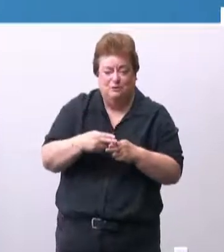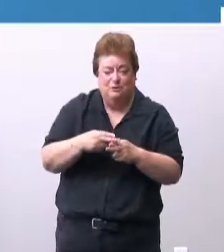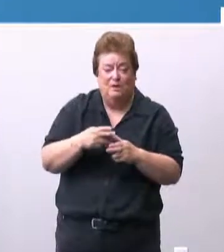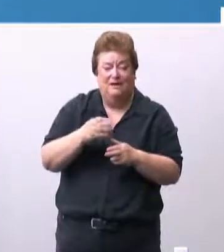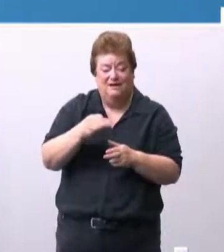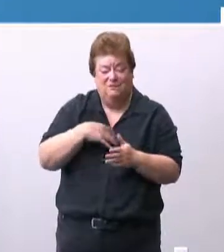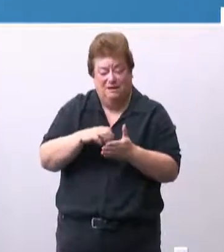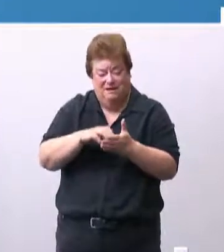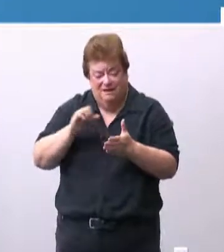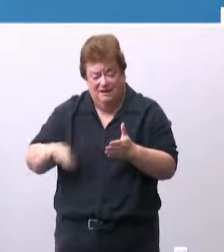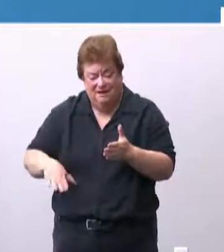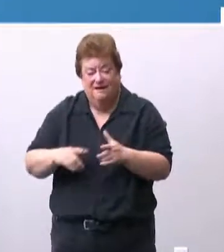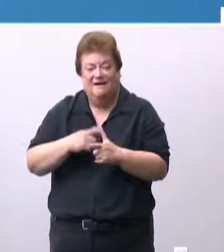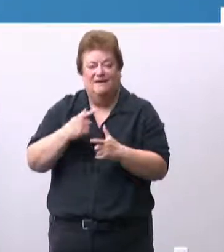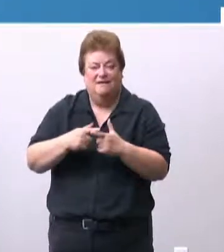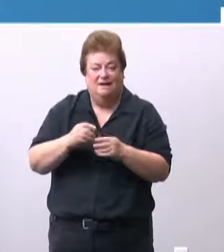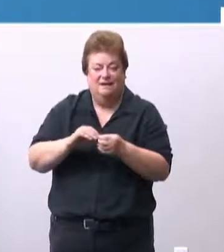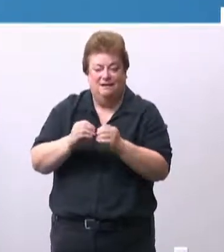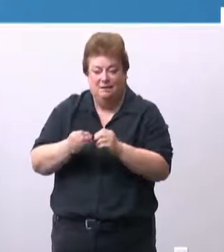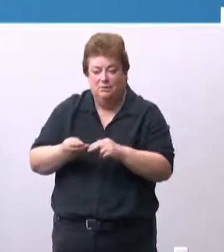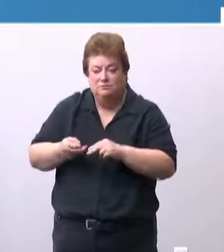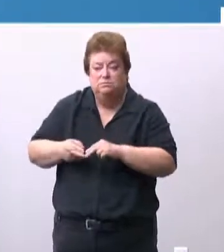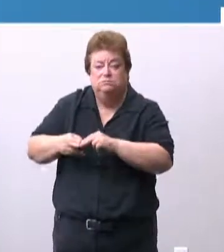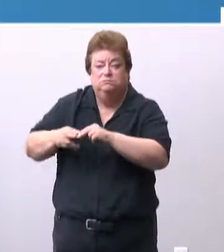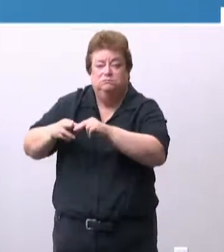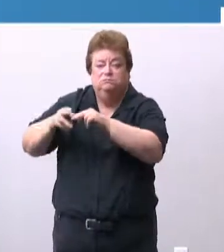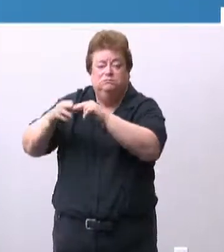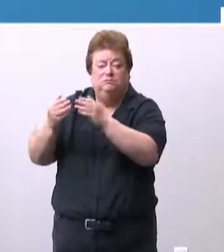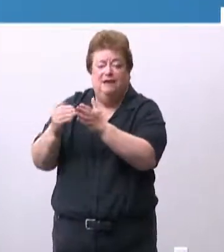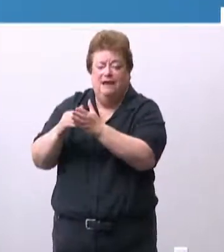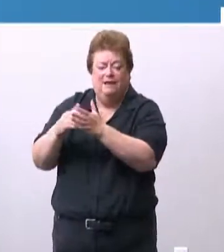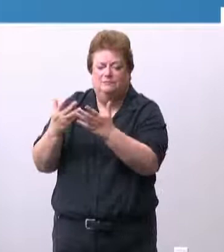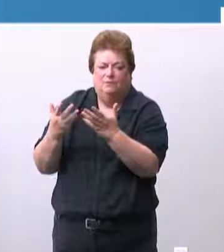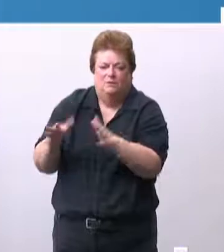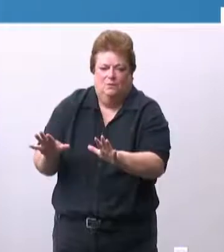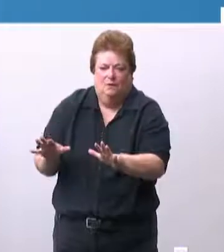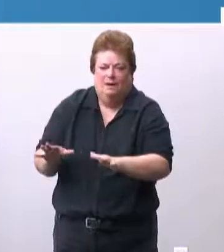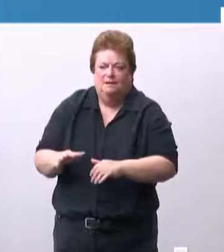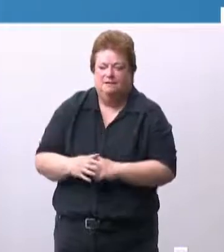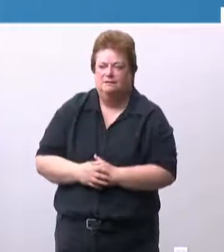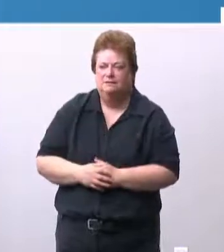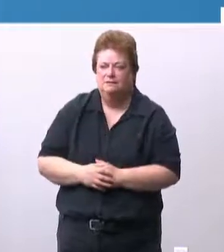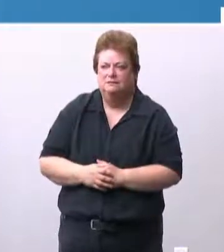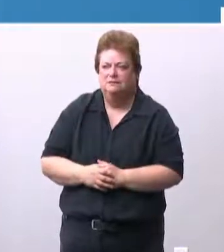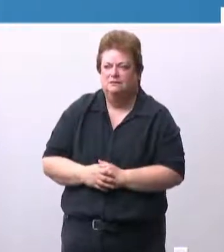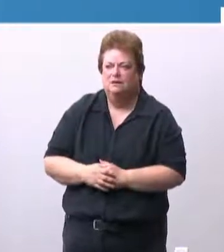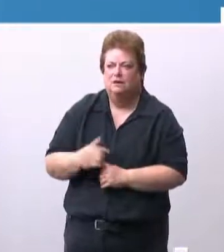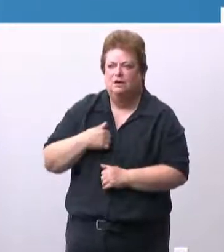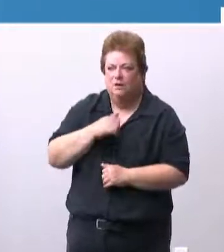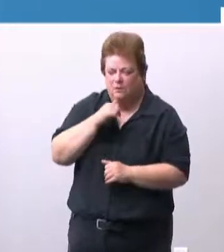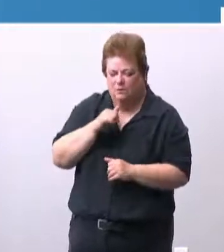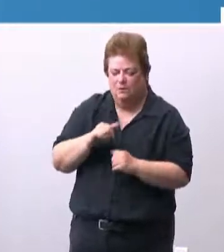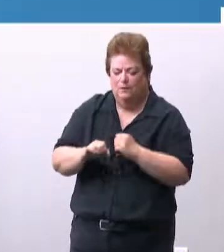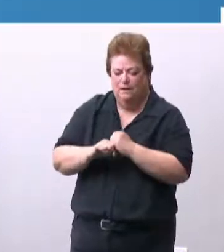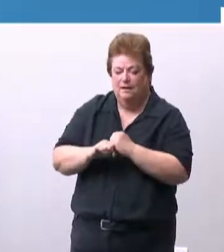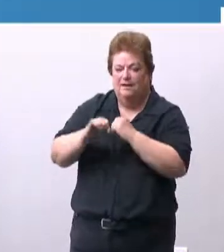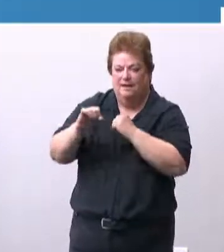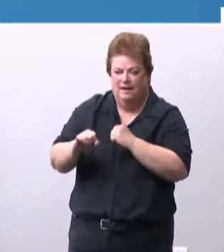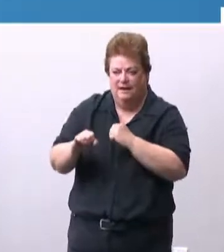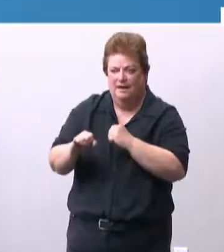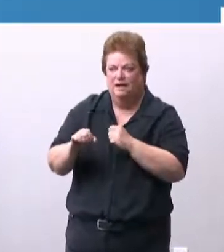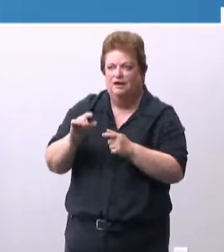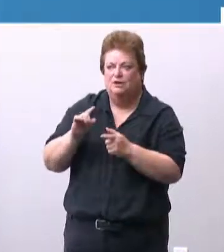quickly reverse and start heading in the wrong direction once again. We will be extending the directed health measure